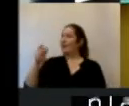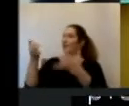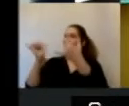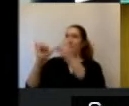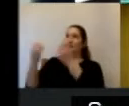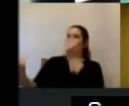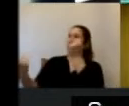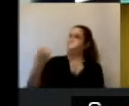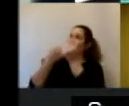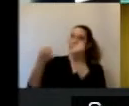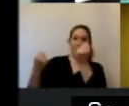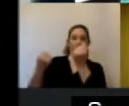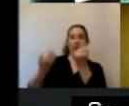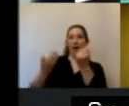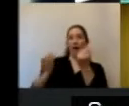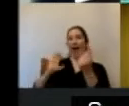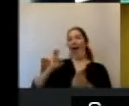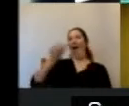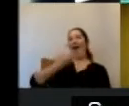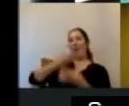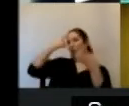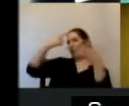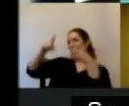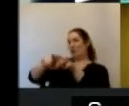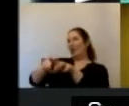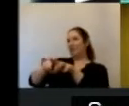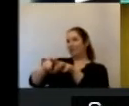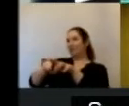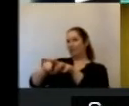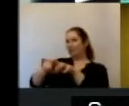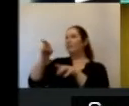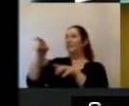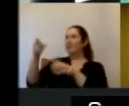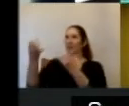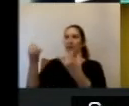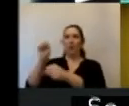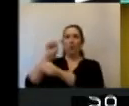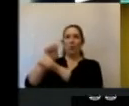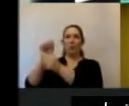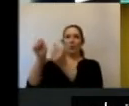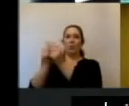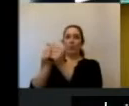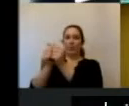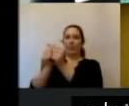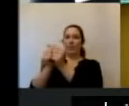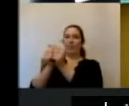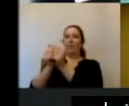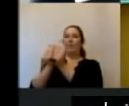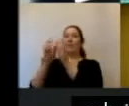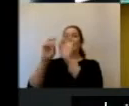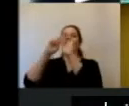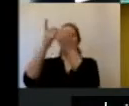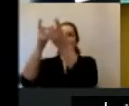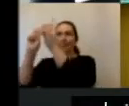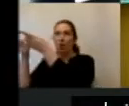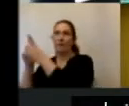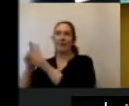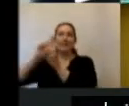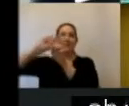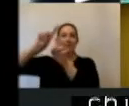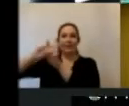the city department that handles like entertainment and tourism, our office with the improved access,